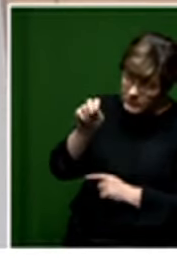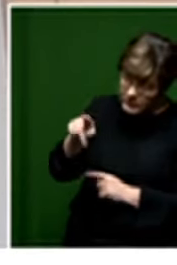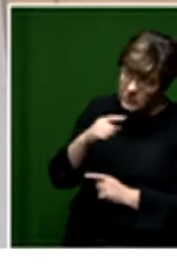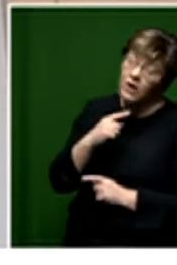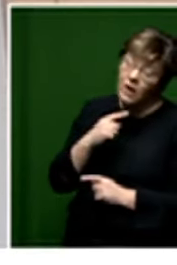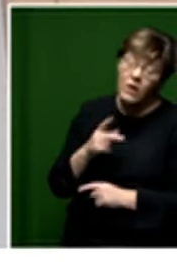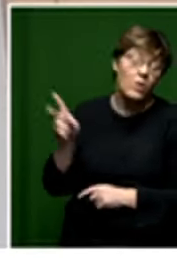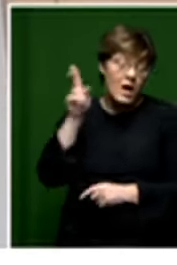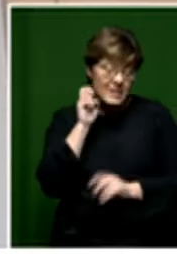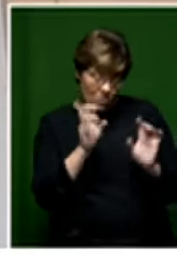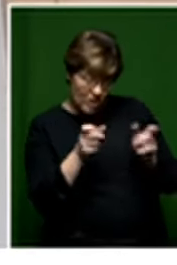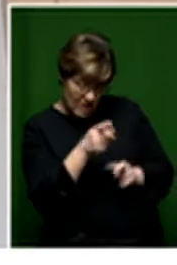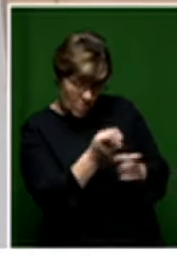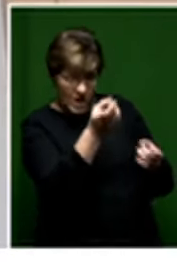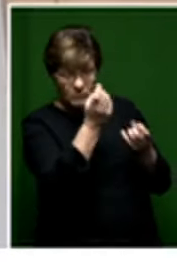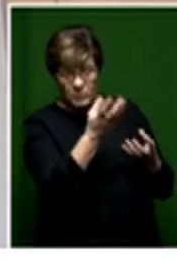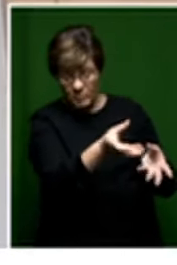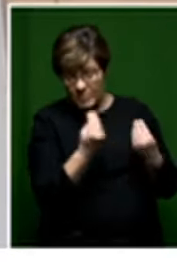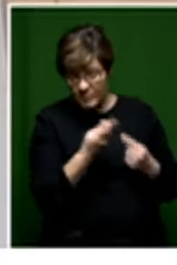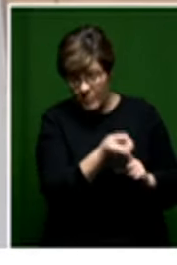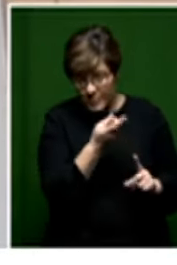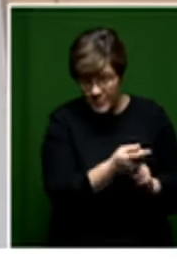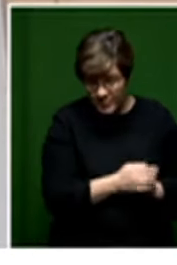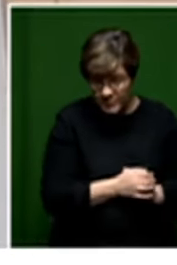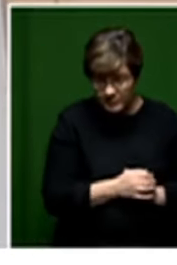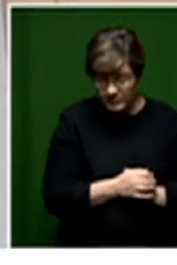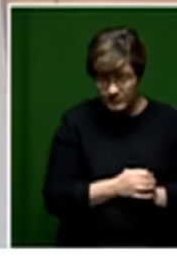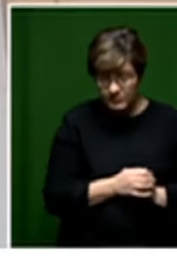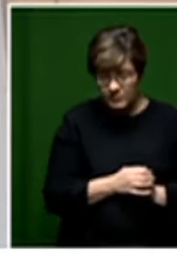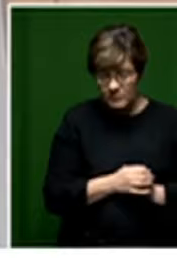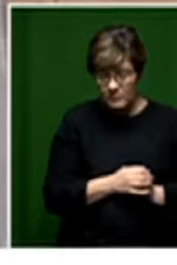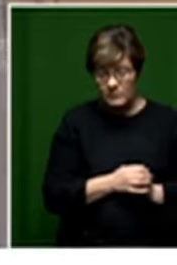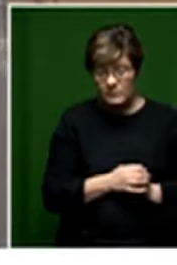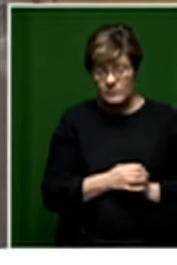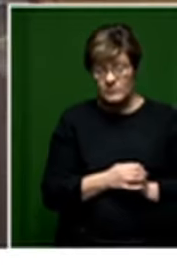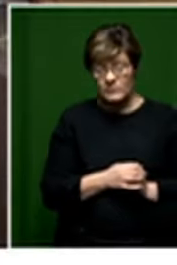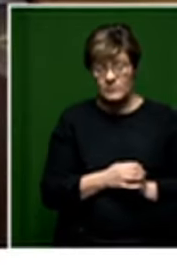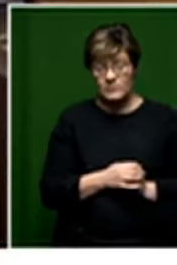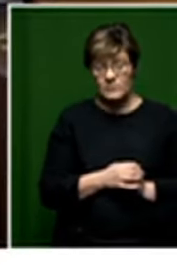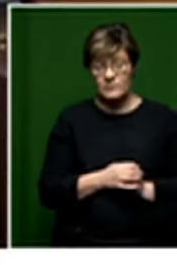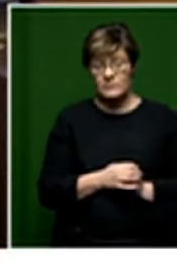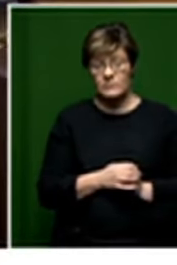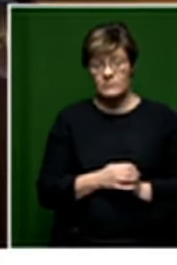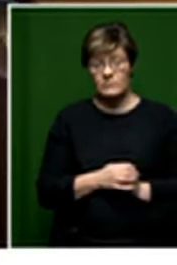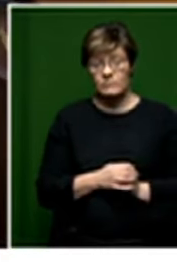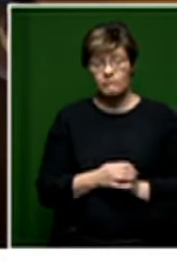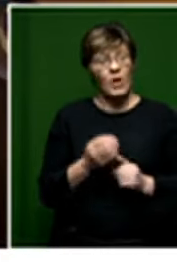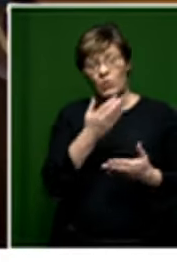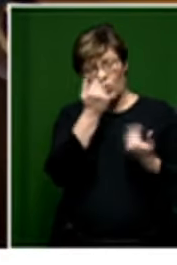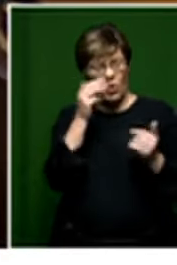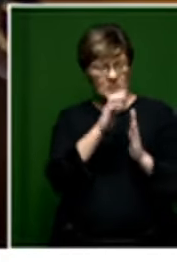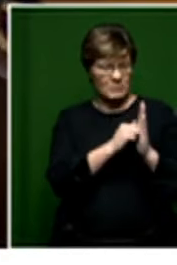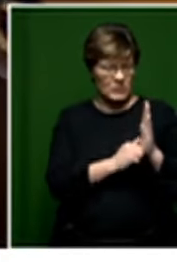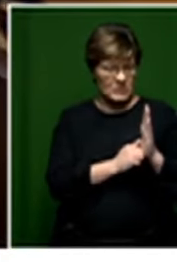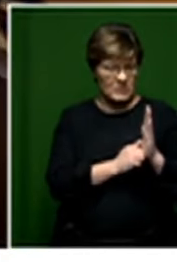first choice for information related to the pandemic. And I don't know whether this is a subject that